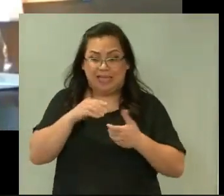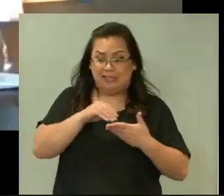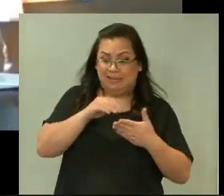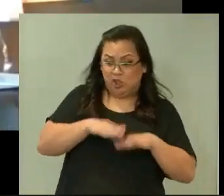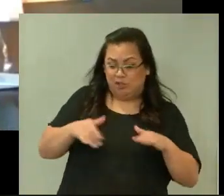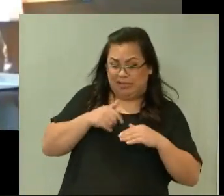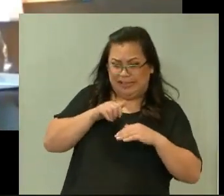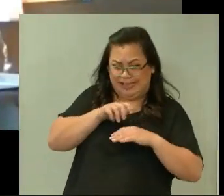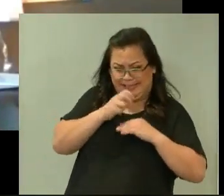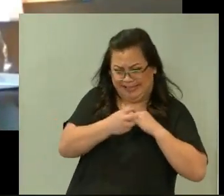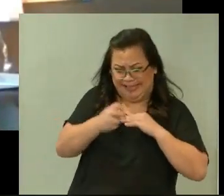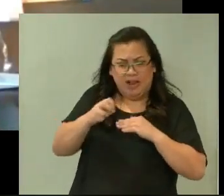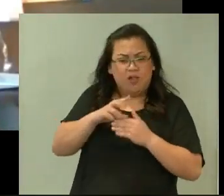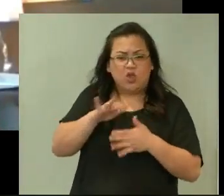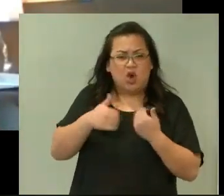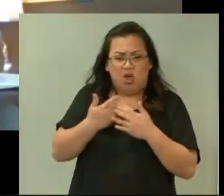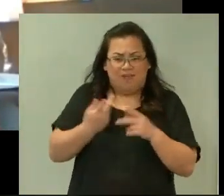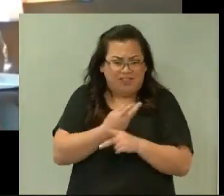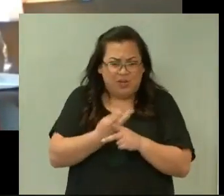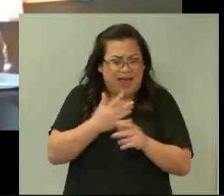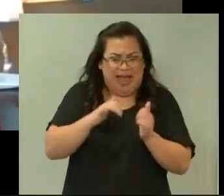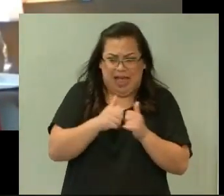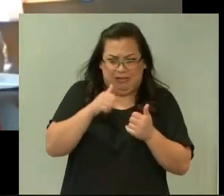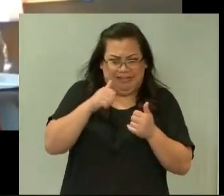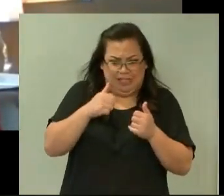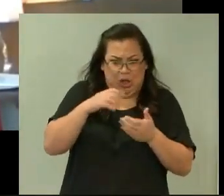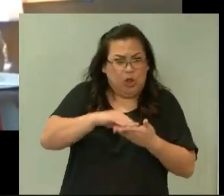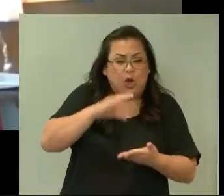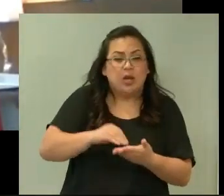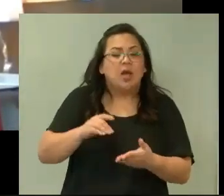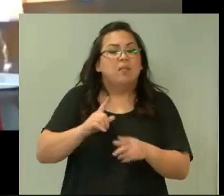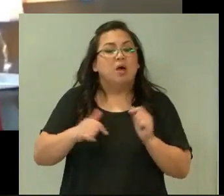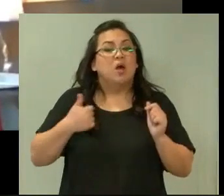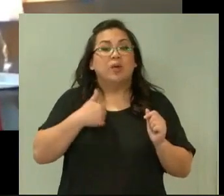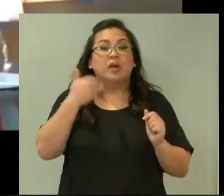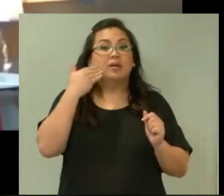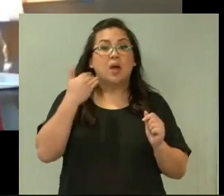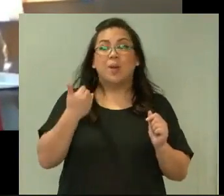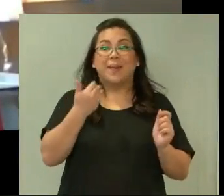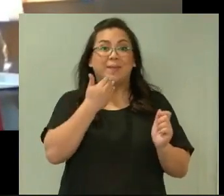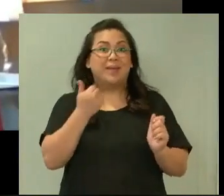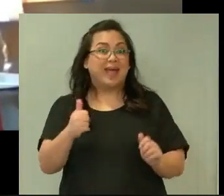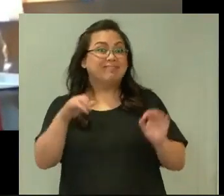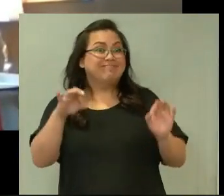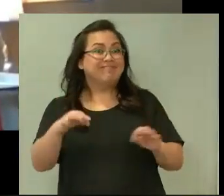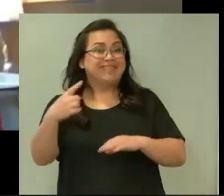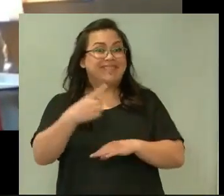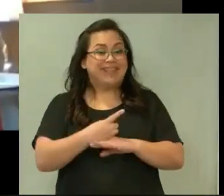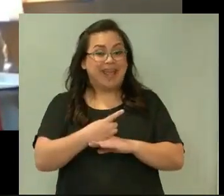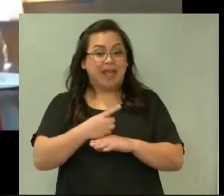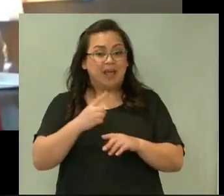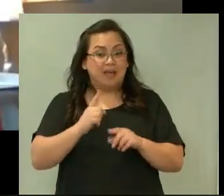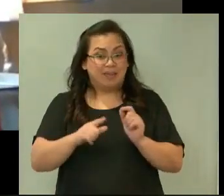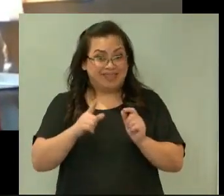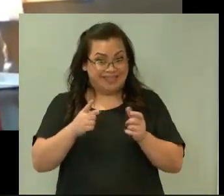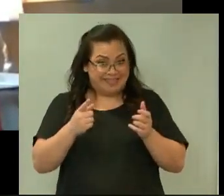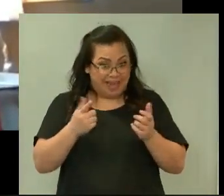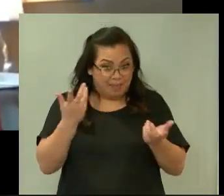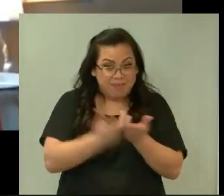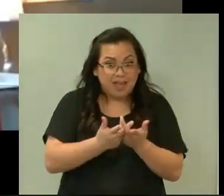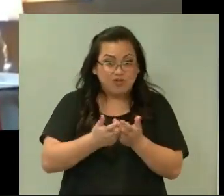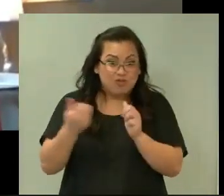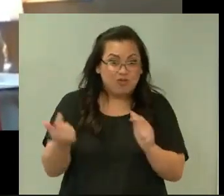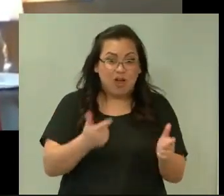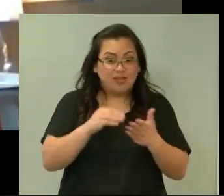how to learn in these conditions. And we know that even on its best day, distance learning doesn't work for all students, just